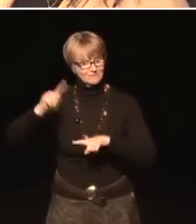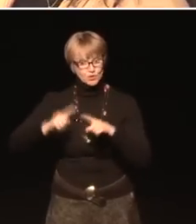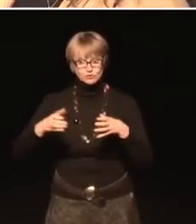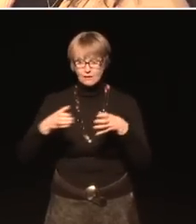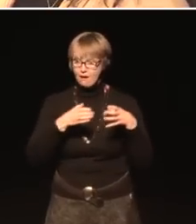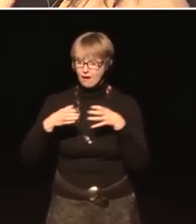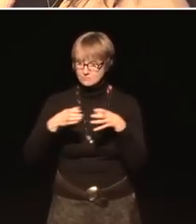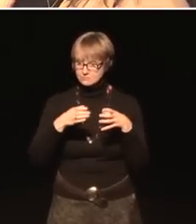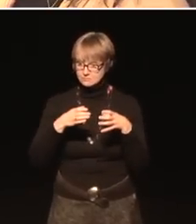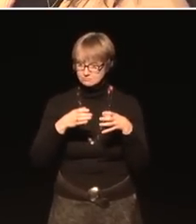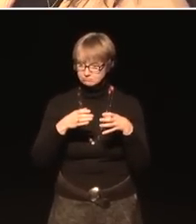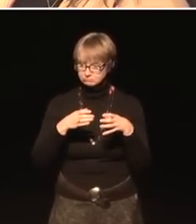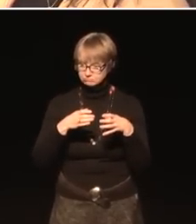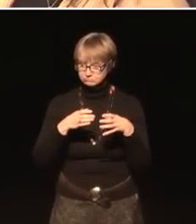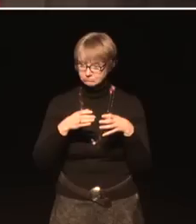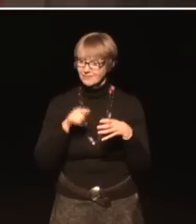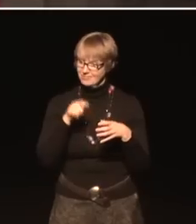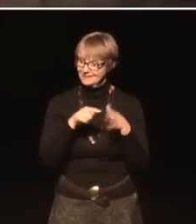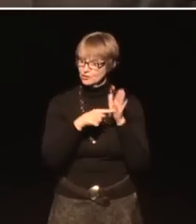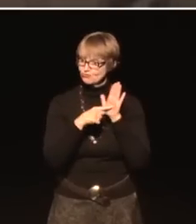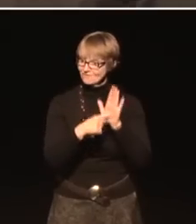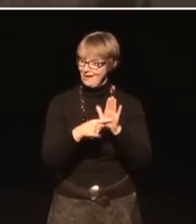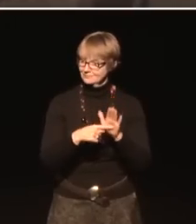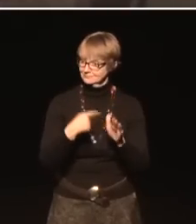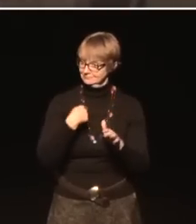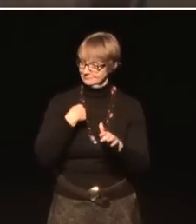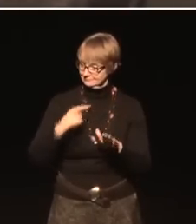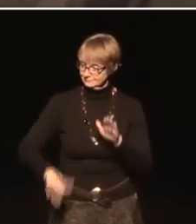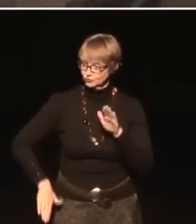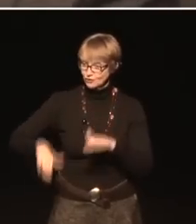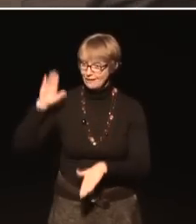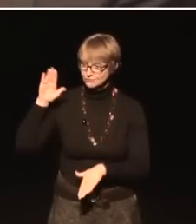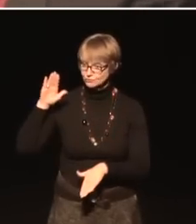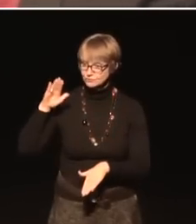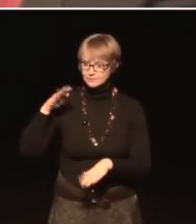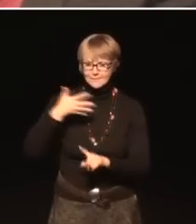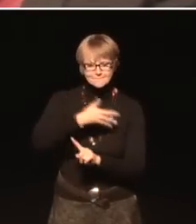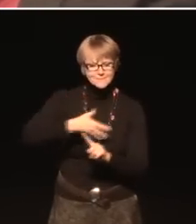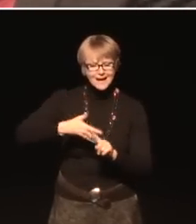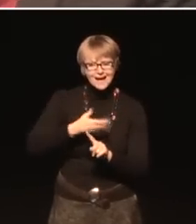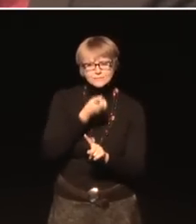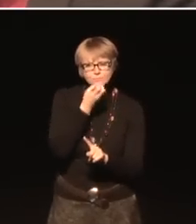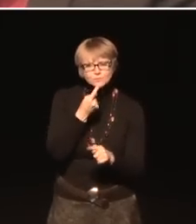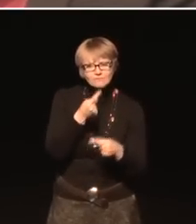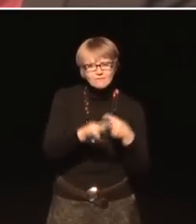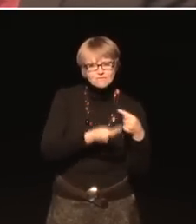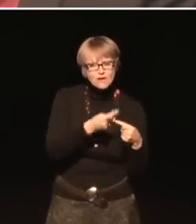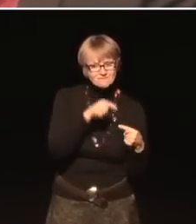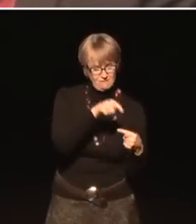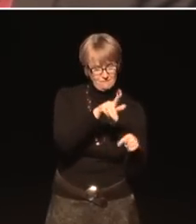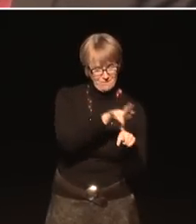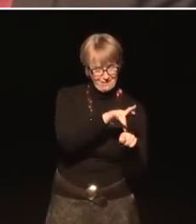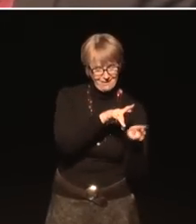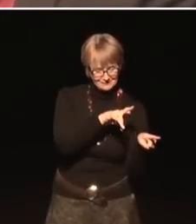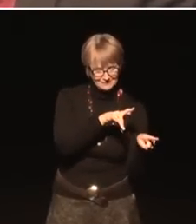And it's no secret that that's a complete reflection of my childhood. The Behind the Beautiful Forevers is really, as I said, a